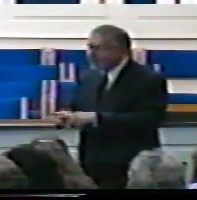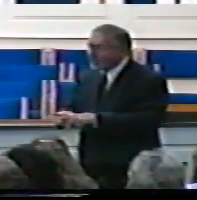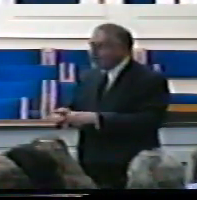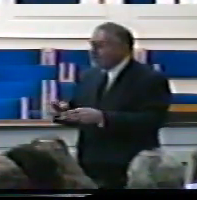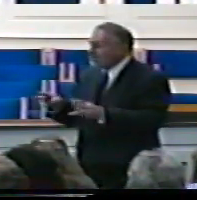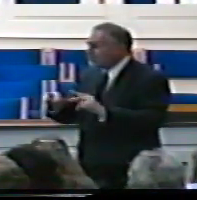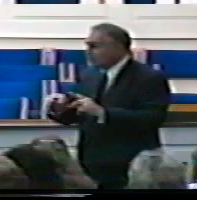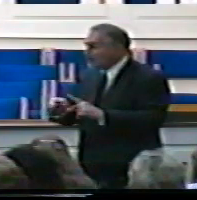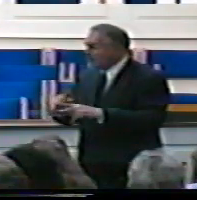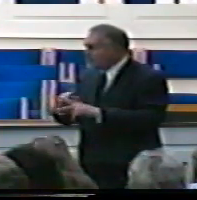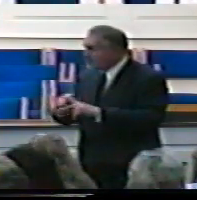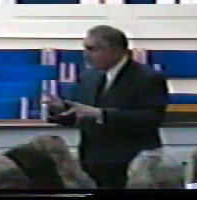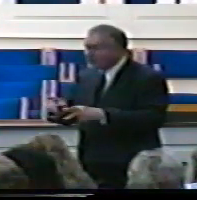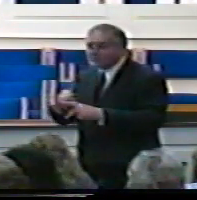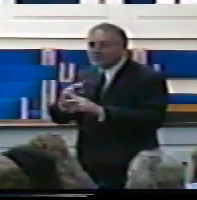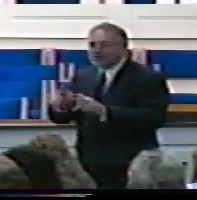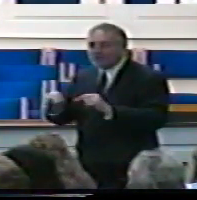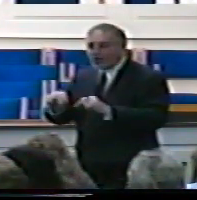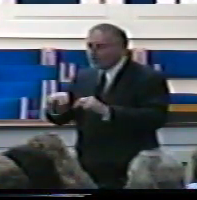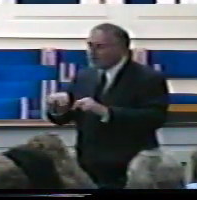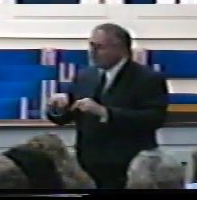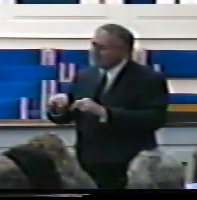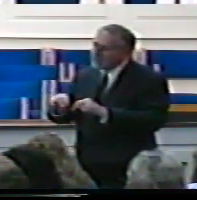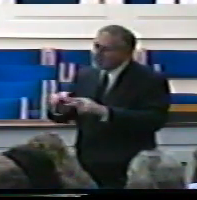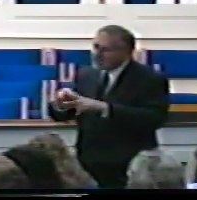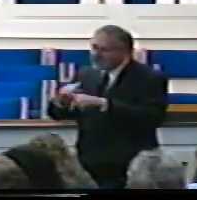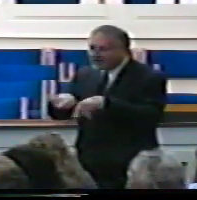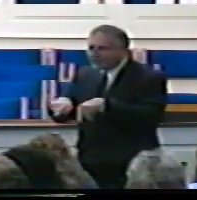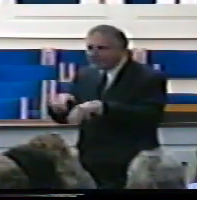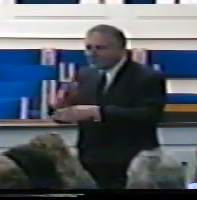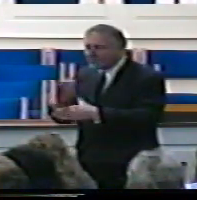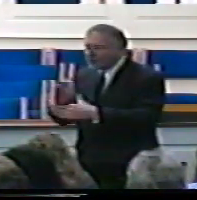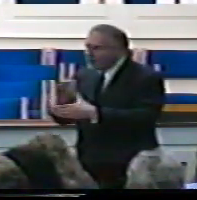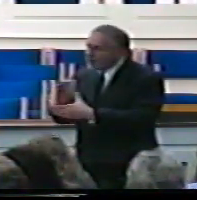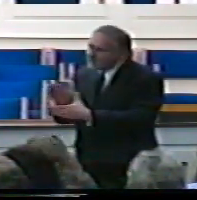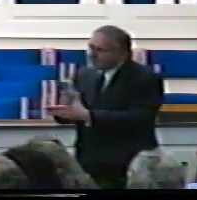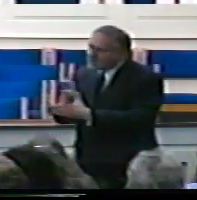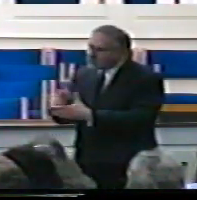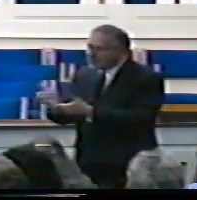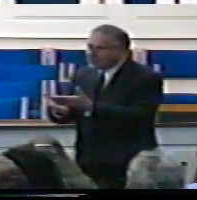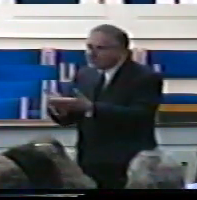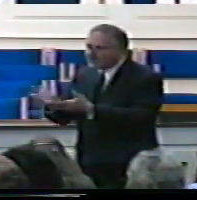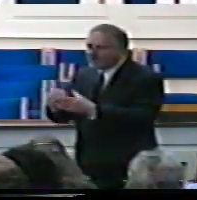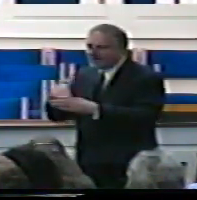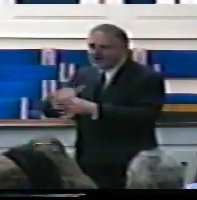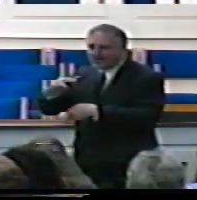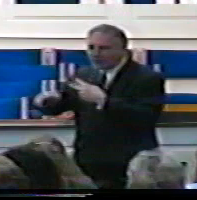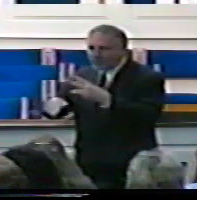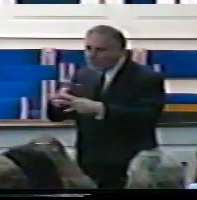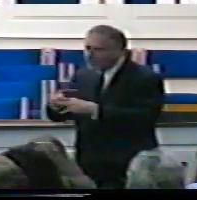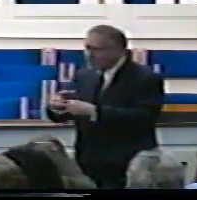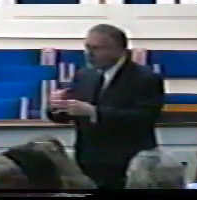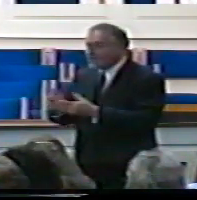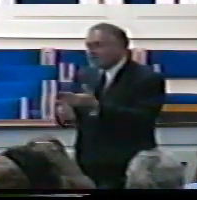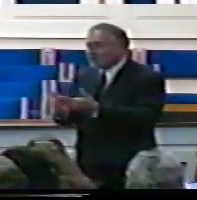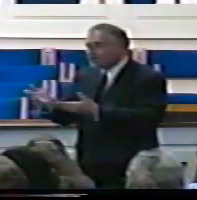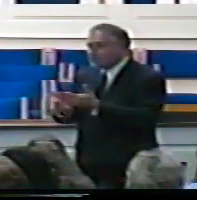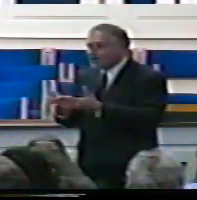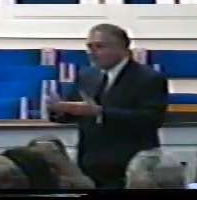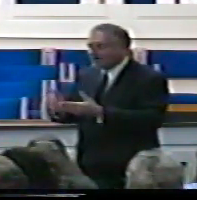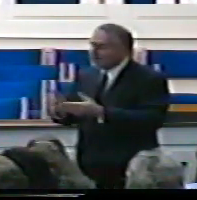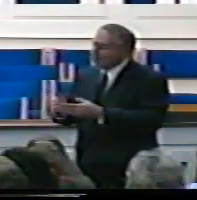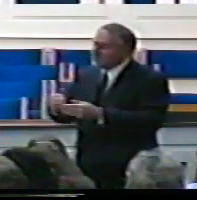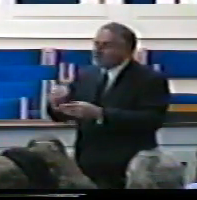no difference between them. Because, see, wherever God puts you is the place God wants you to serve and magnify him. And I want to tell you that every one of us are on